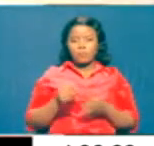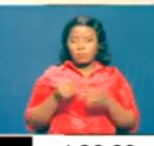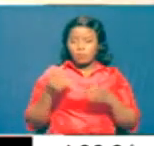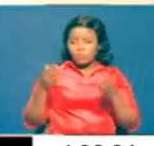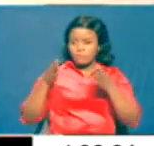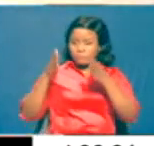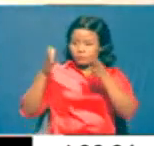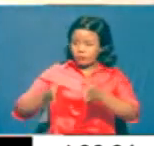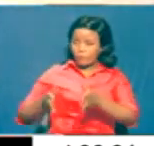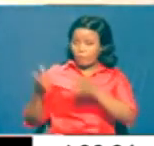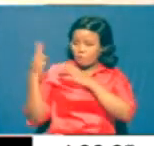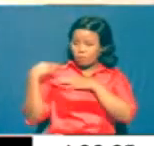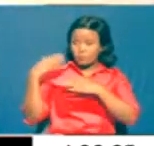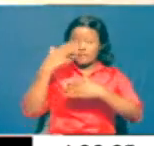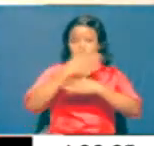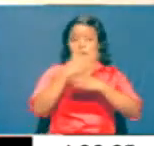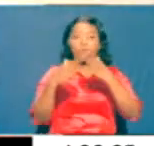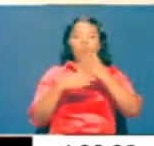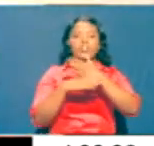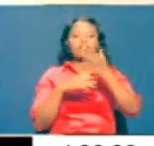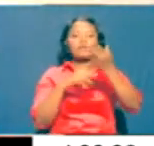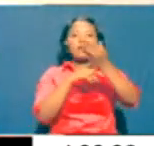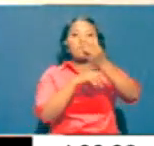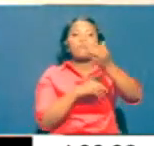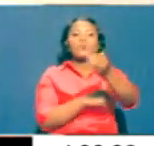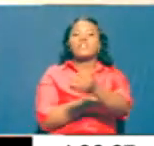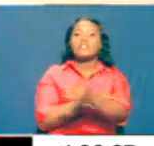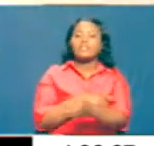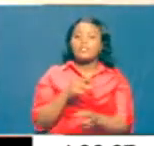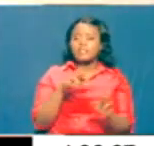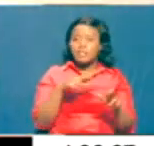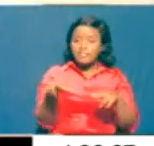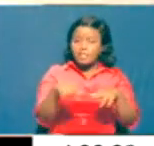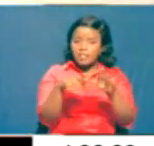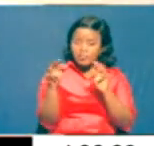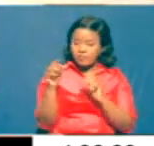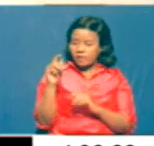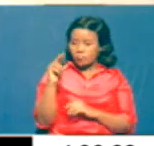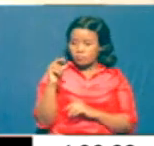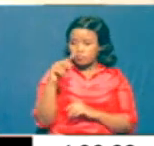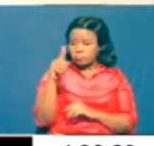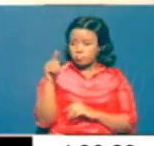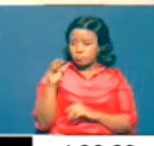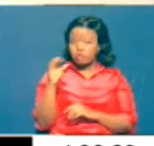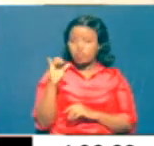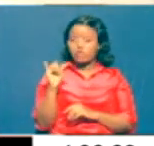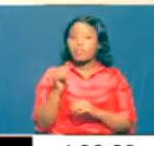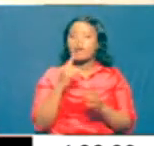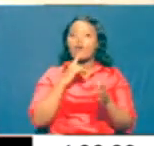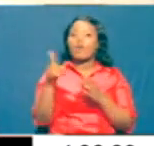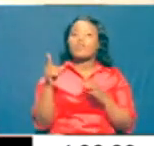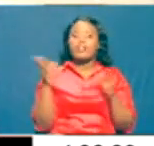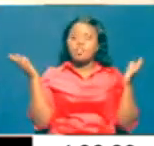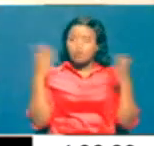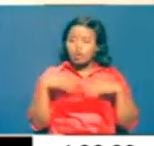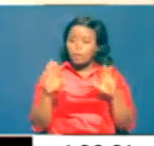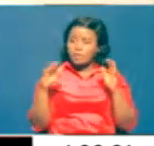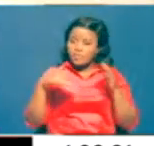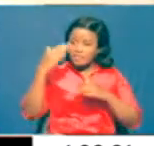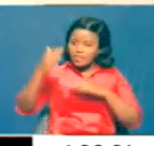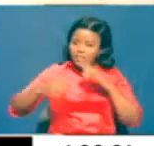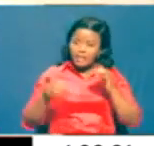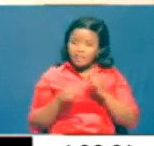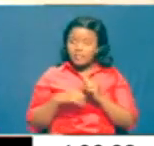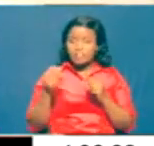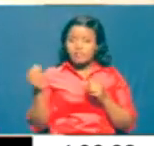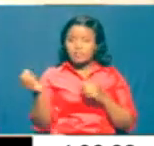The bridge across Ribanzoia have been directed to complete the project in the next 6 months. Nyanza Regional Coordinator